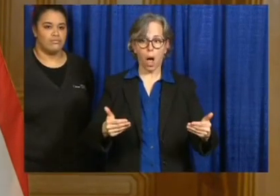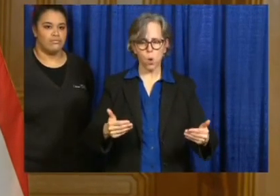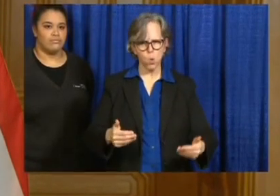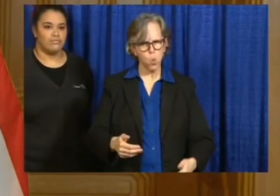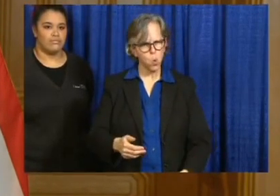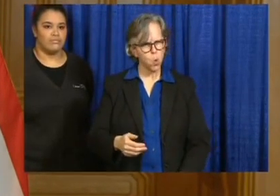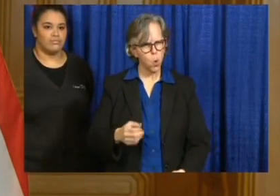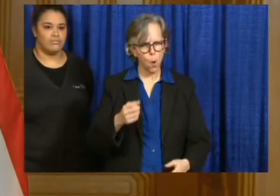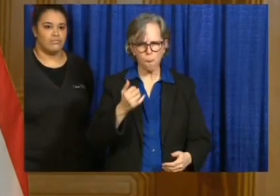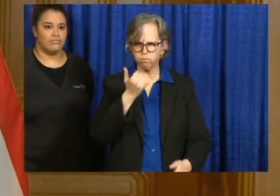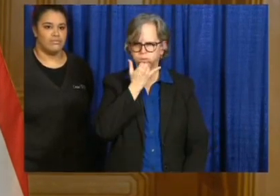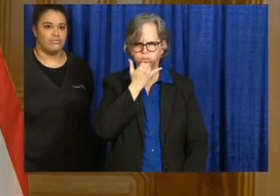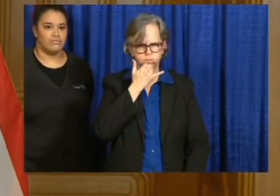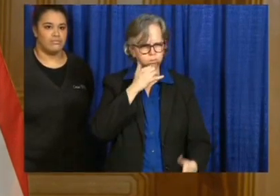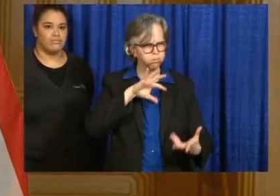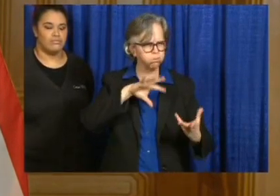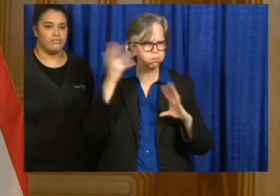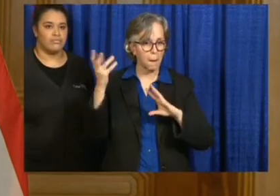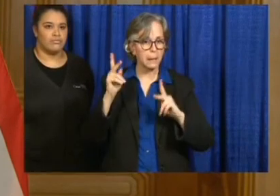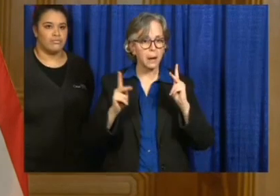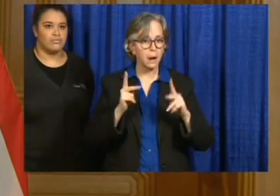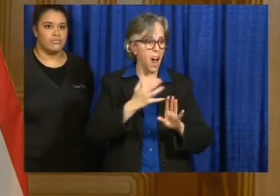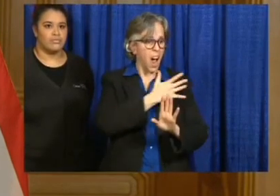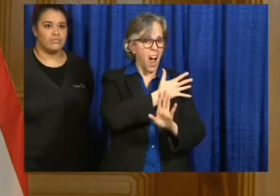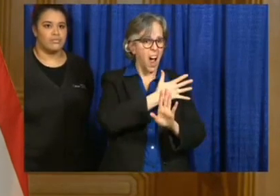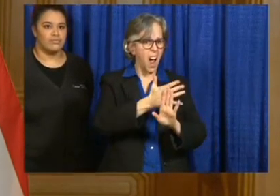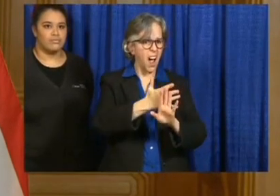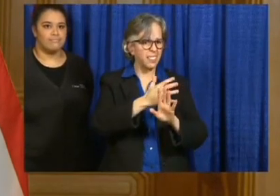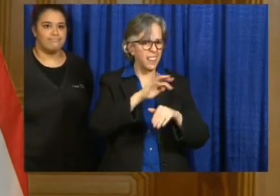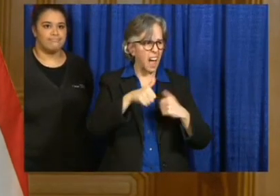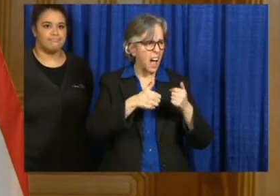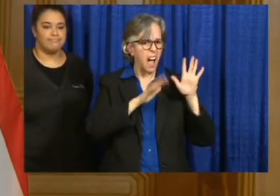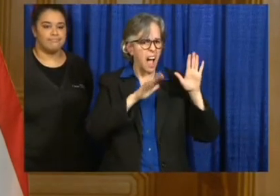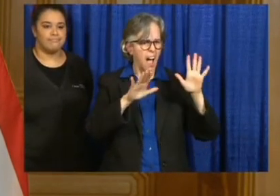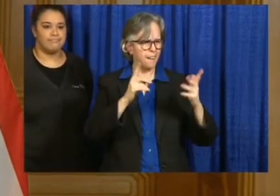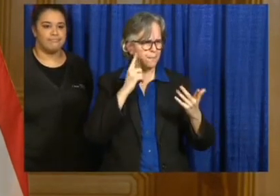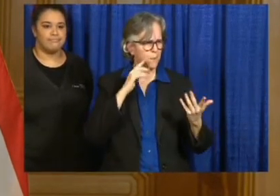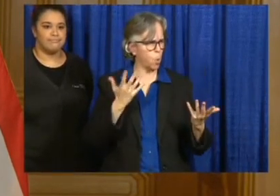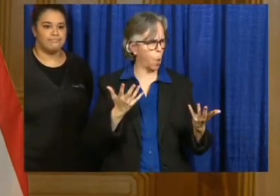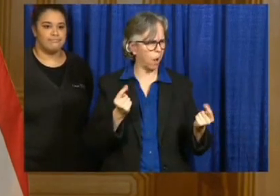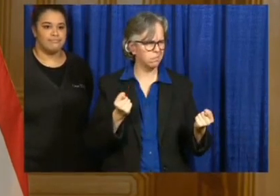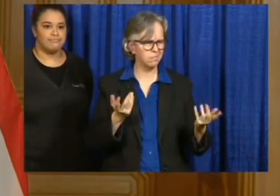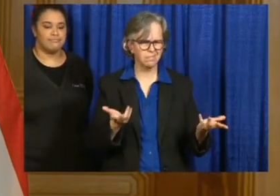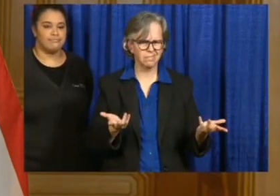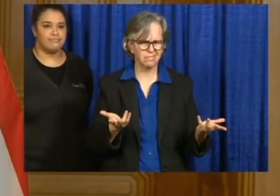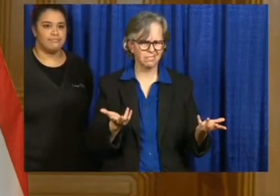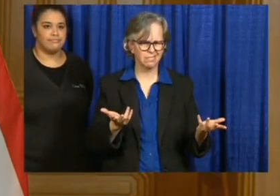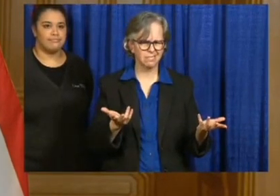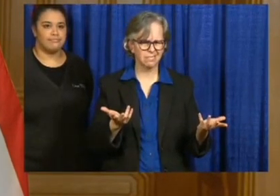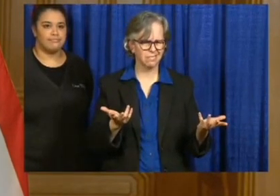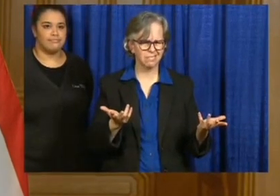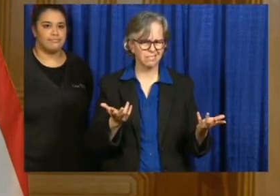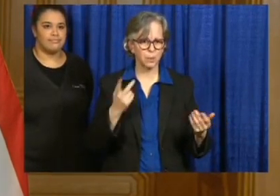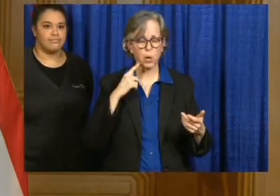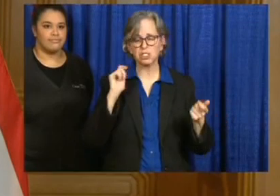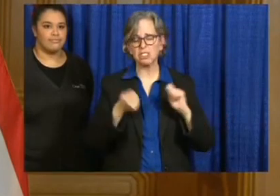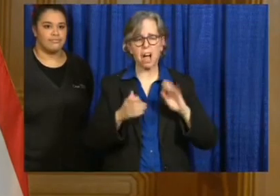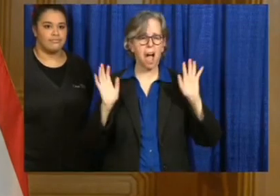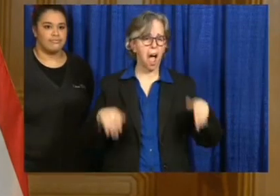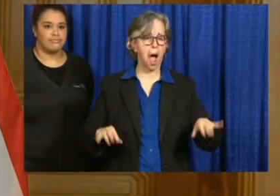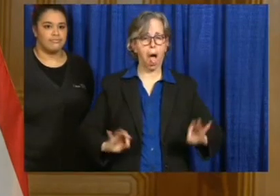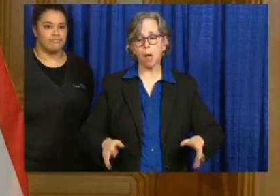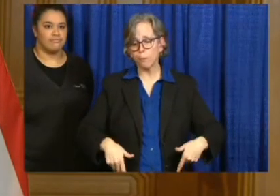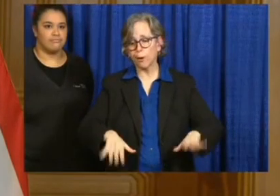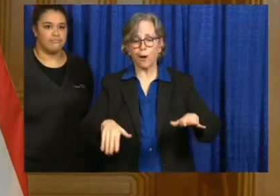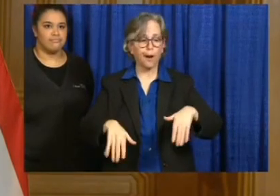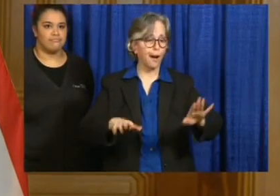been made so far would almost be for naught if we just pull back and said, come get us.